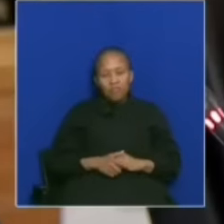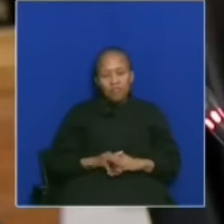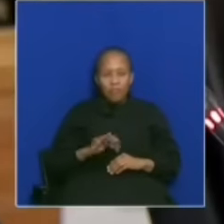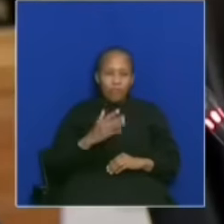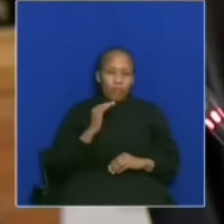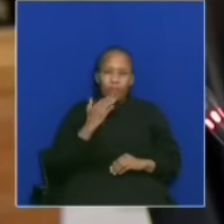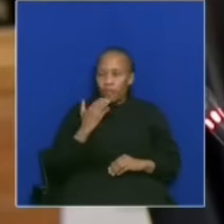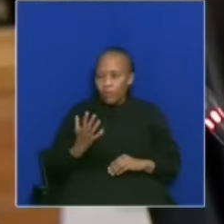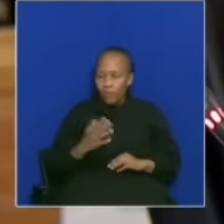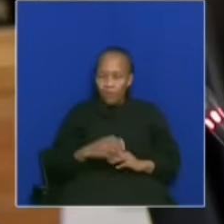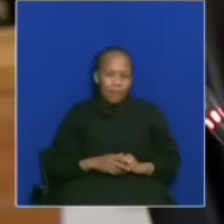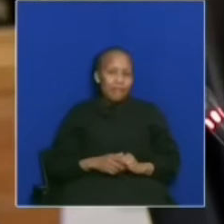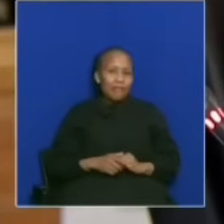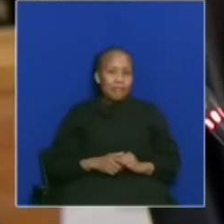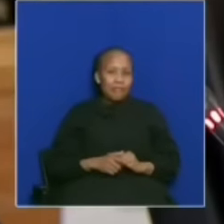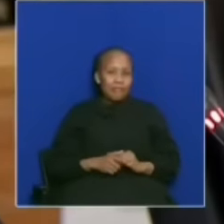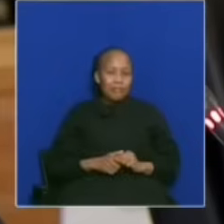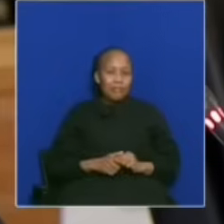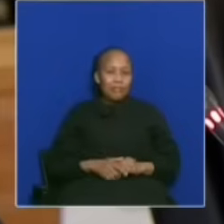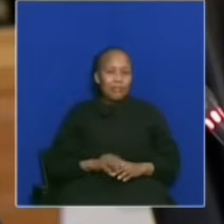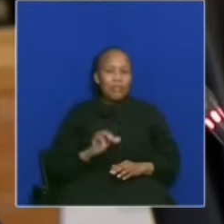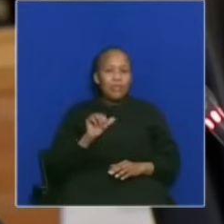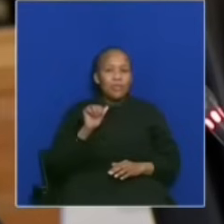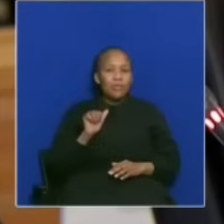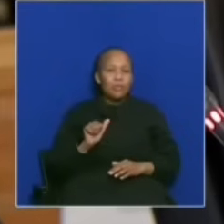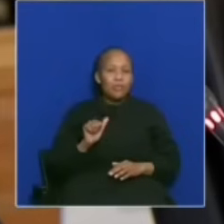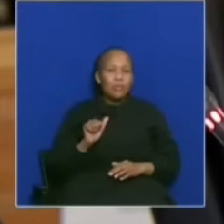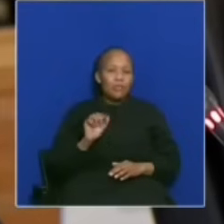If we go to 6107,